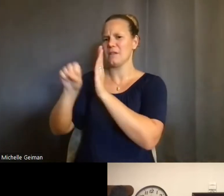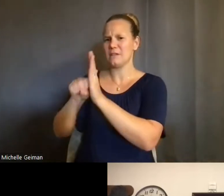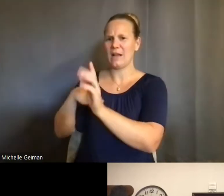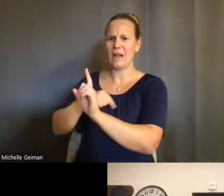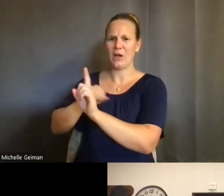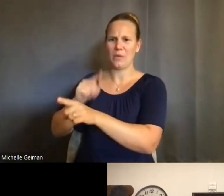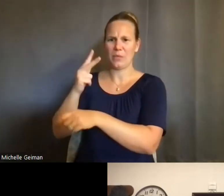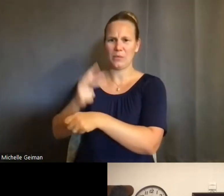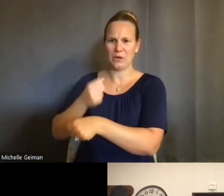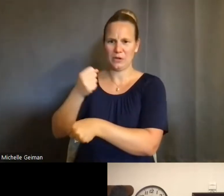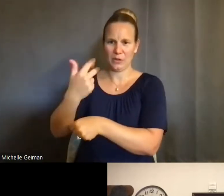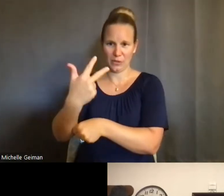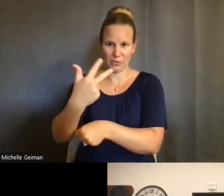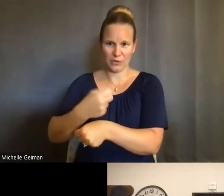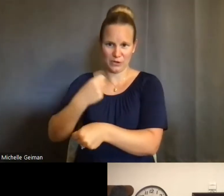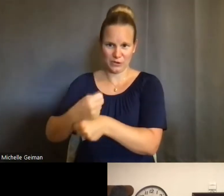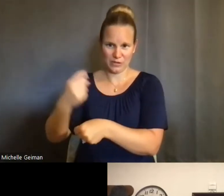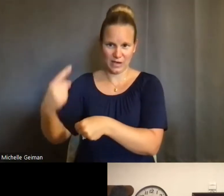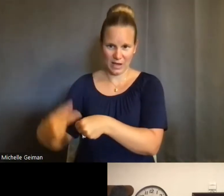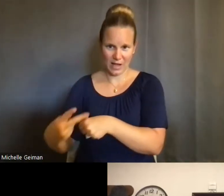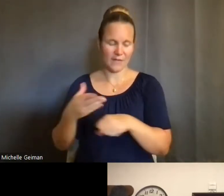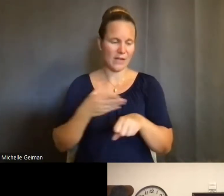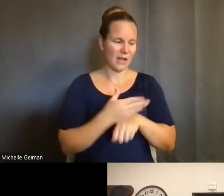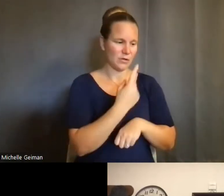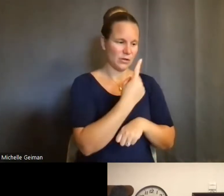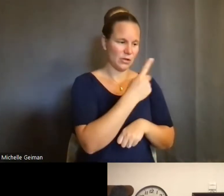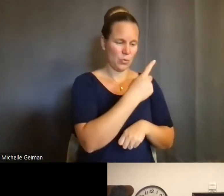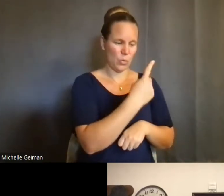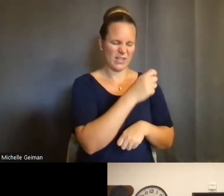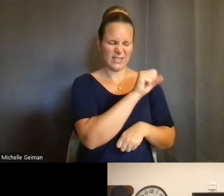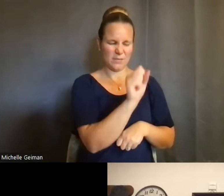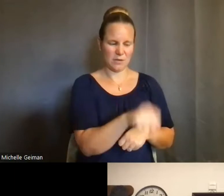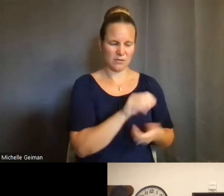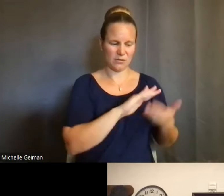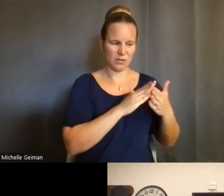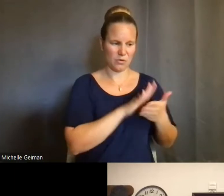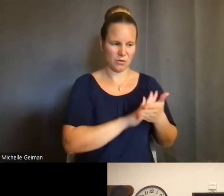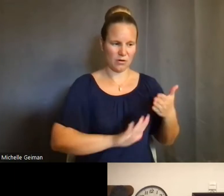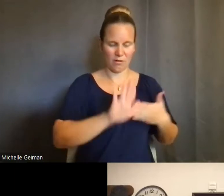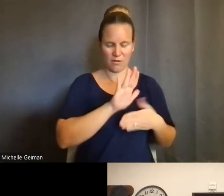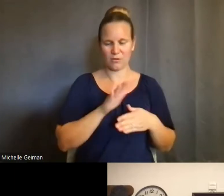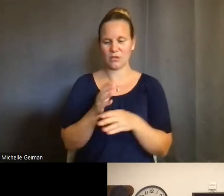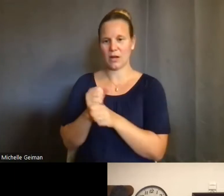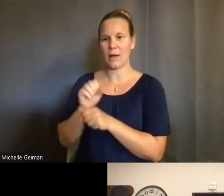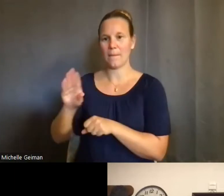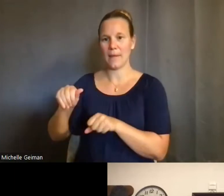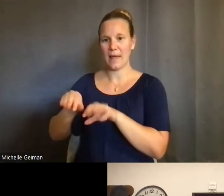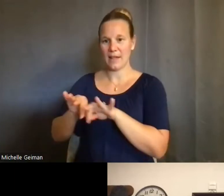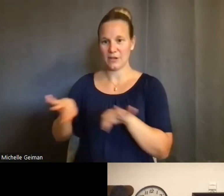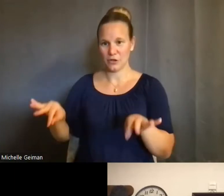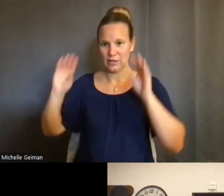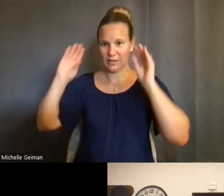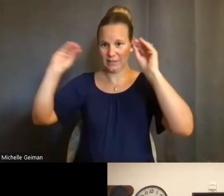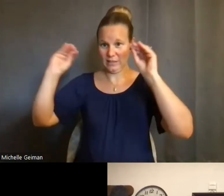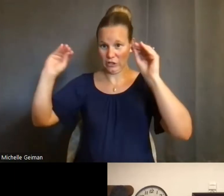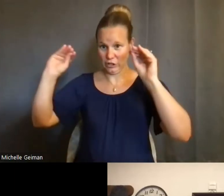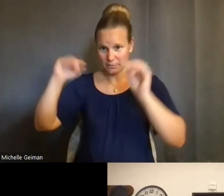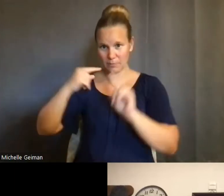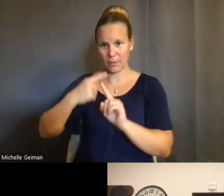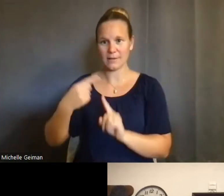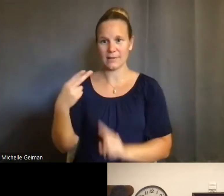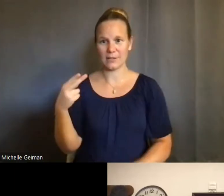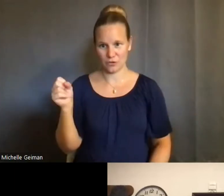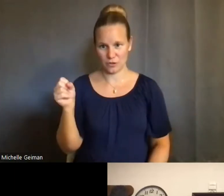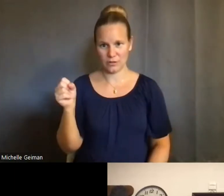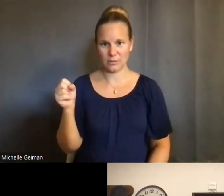years after attending community college for a semester, and got my bachelor's degree in teaching and history. And